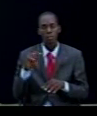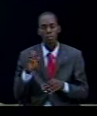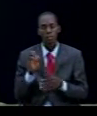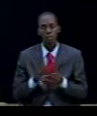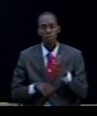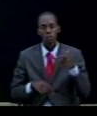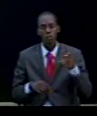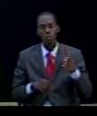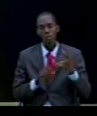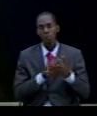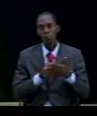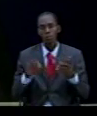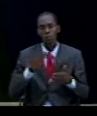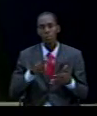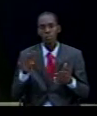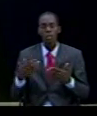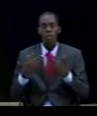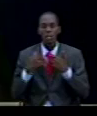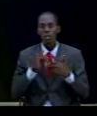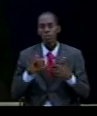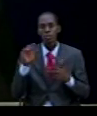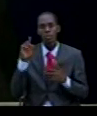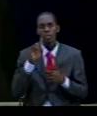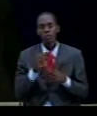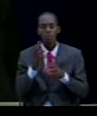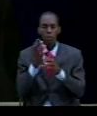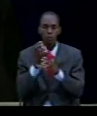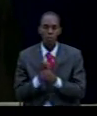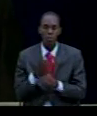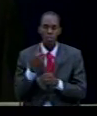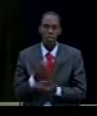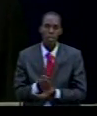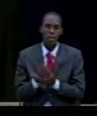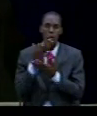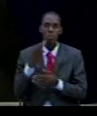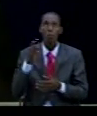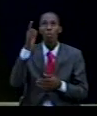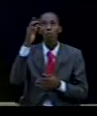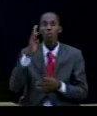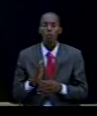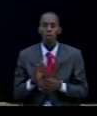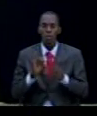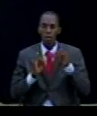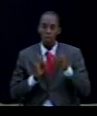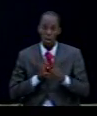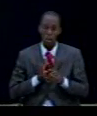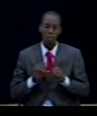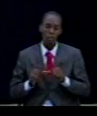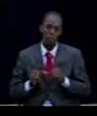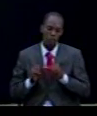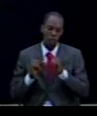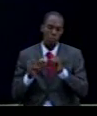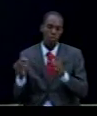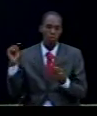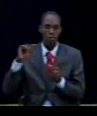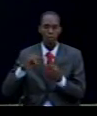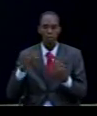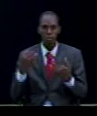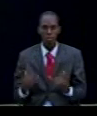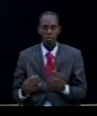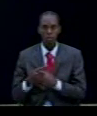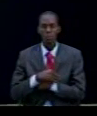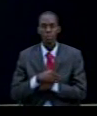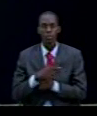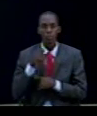having therefore obtained the help of God, I continue unto this day. We want to pray